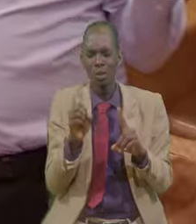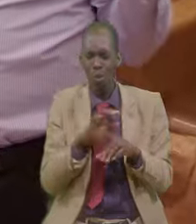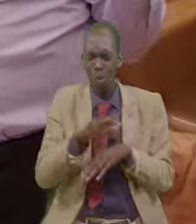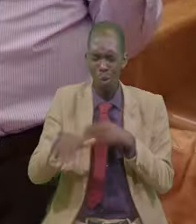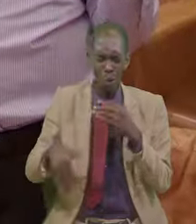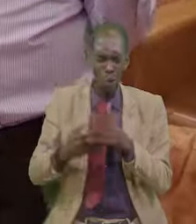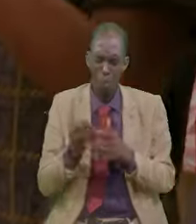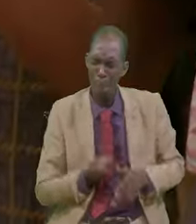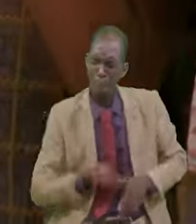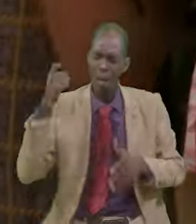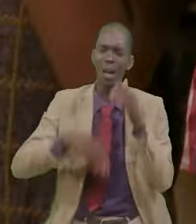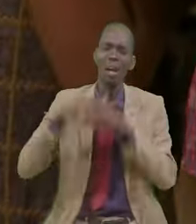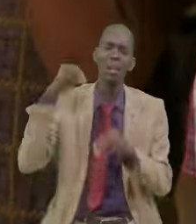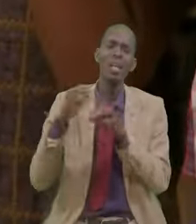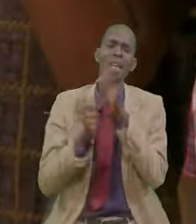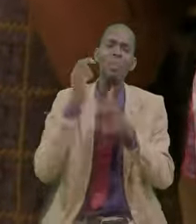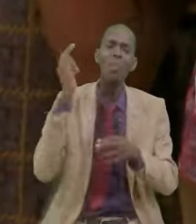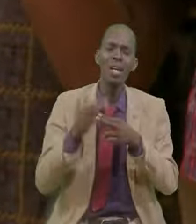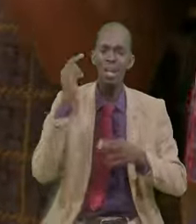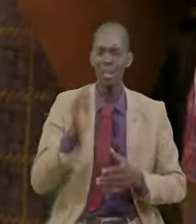in Jesus' name.